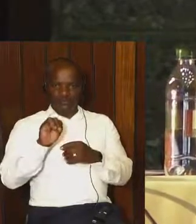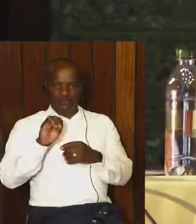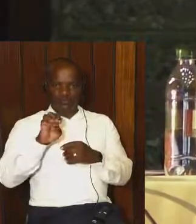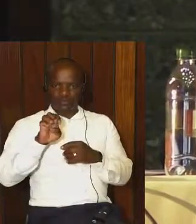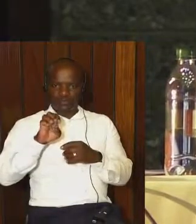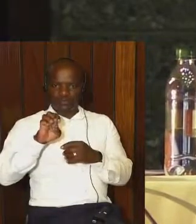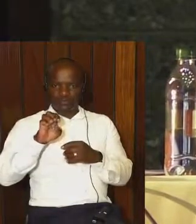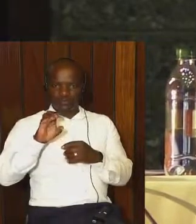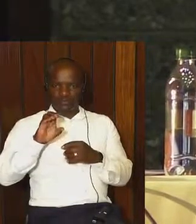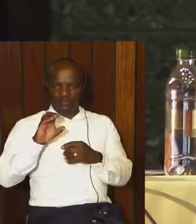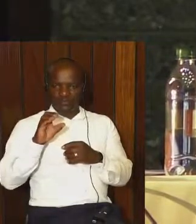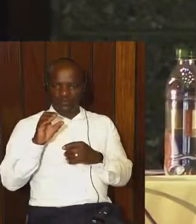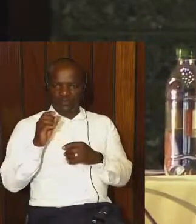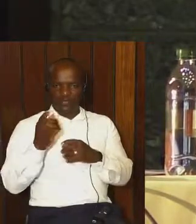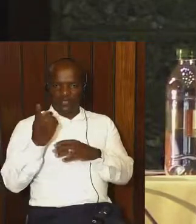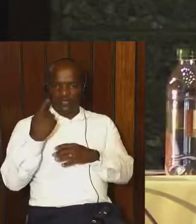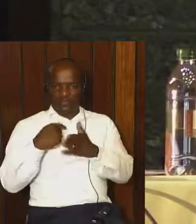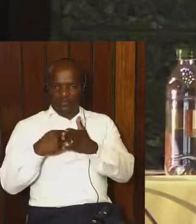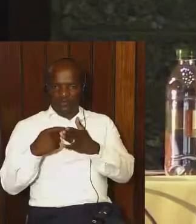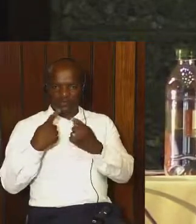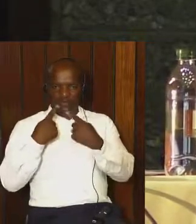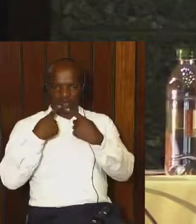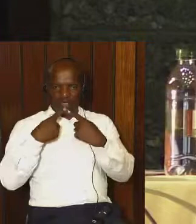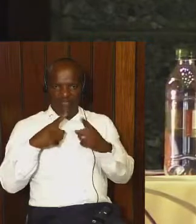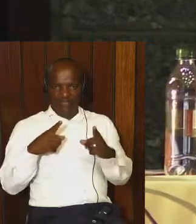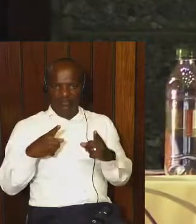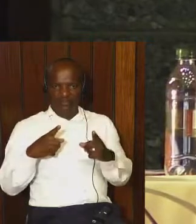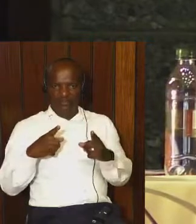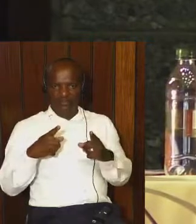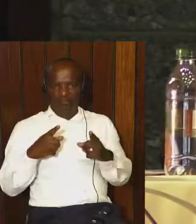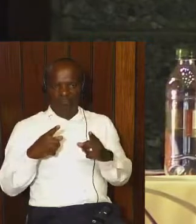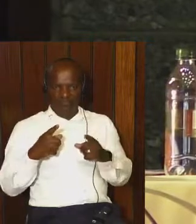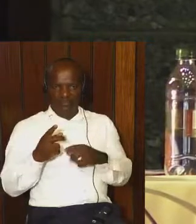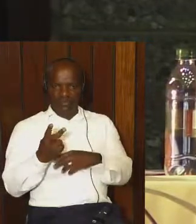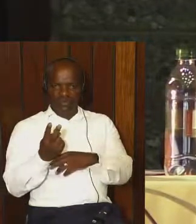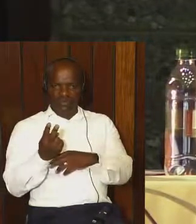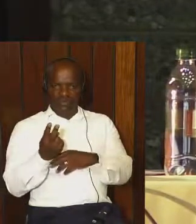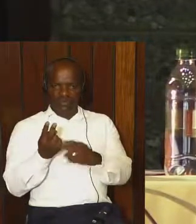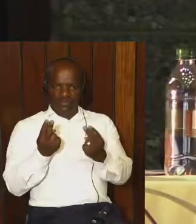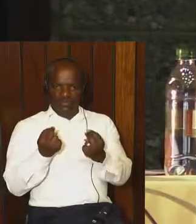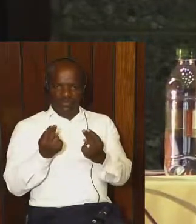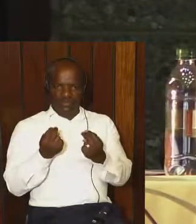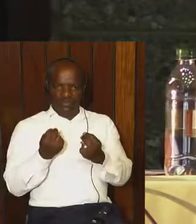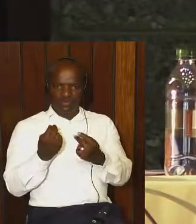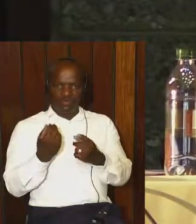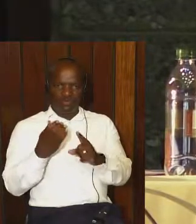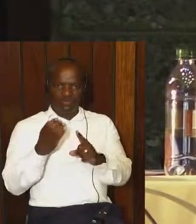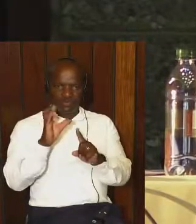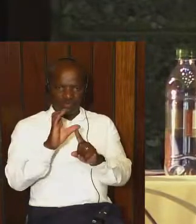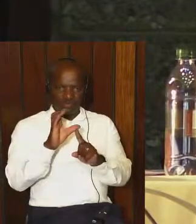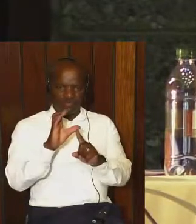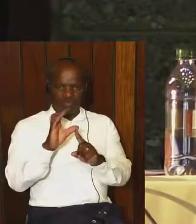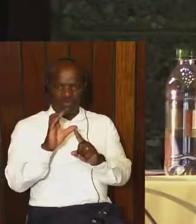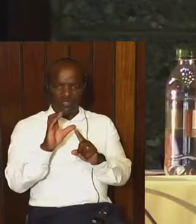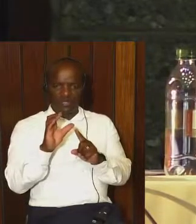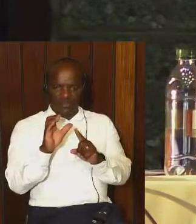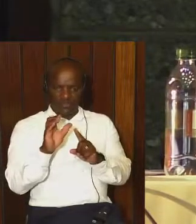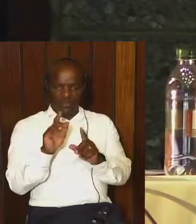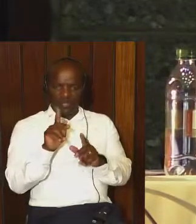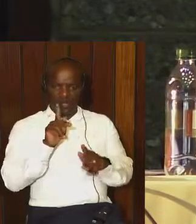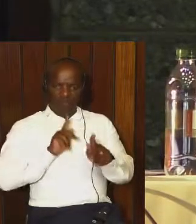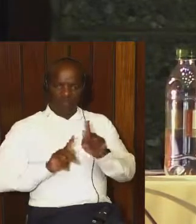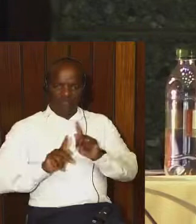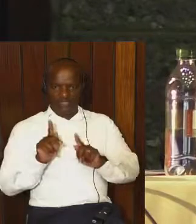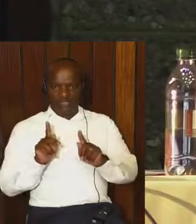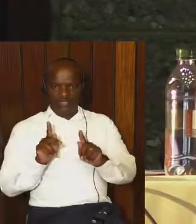week, and last week when MEC announced it, all the new appointed professional service providers were all with